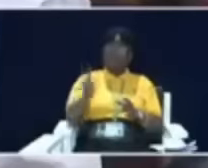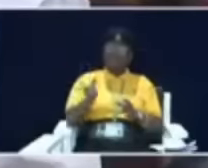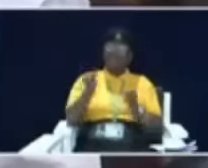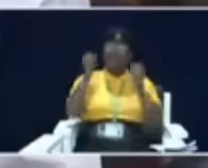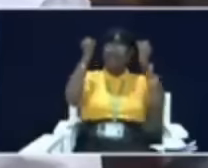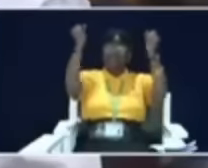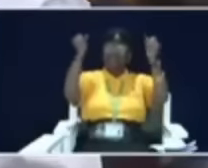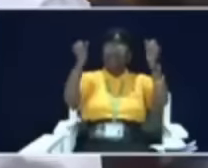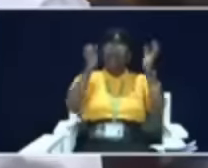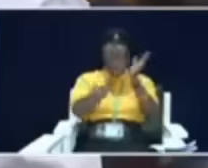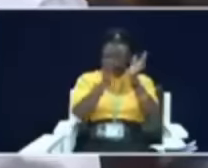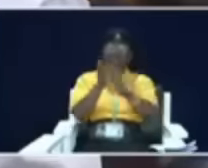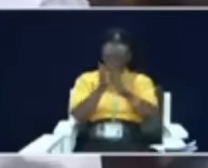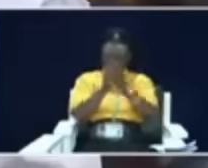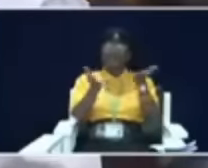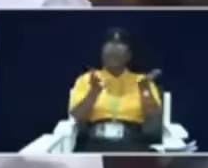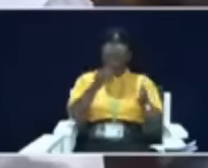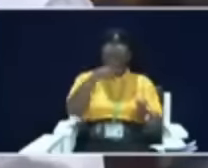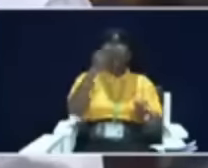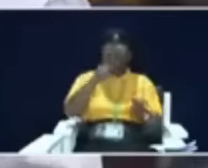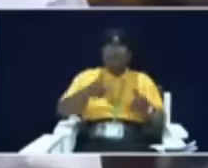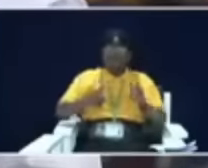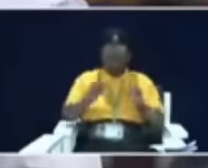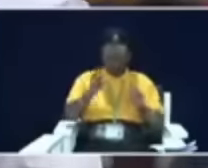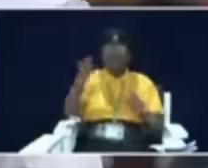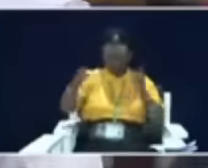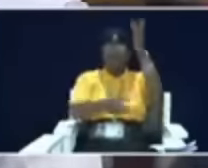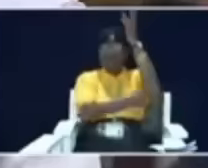The Bible says, let the poor say,